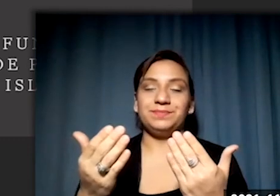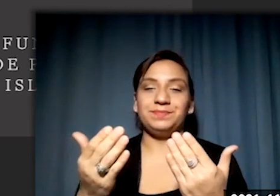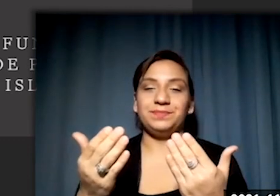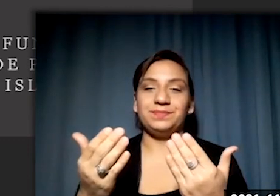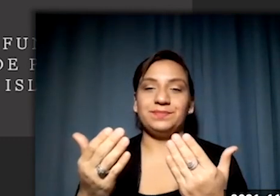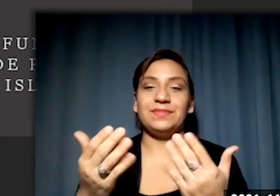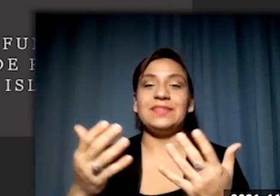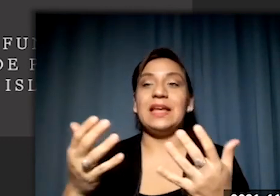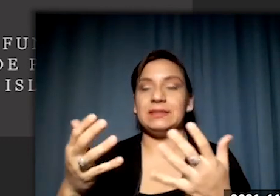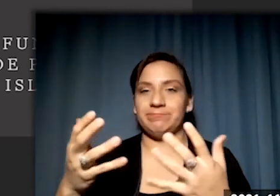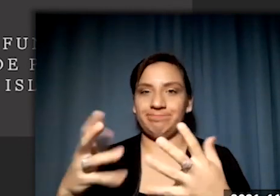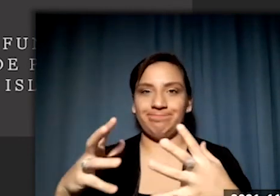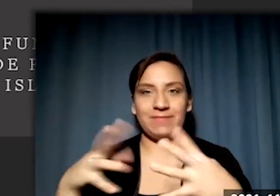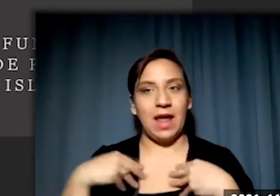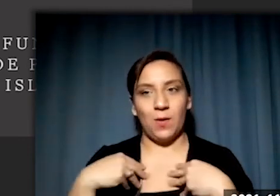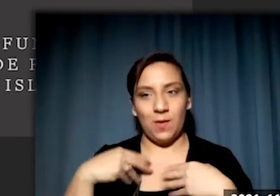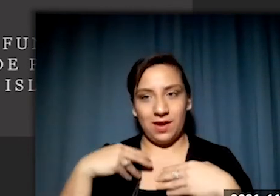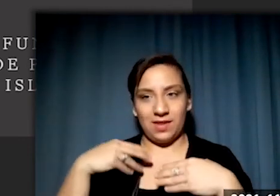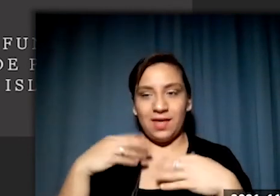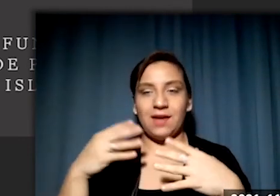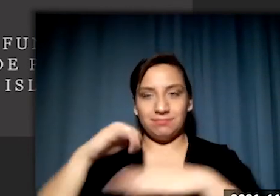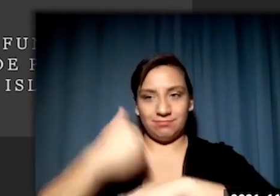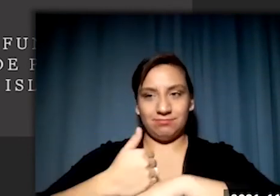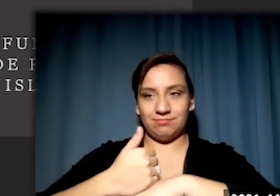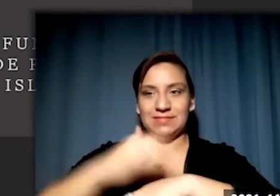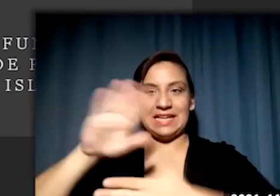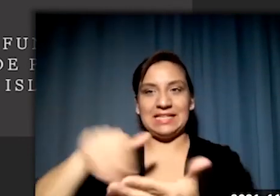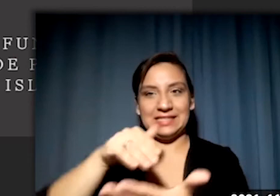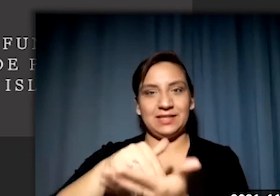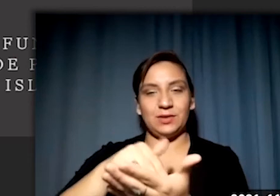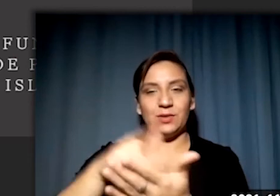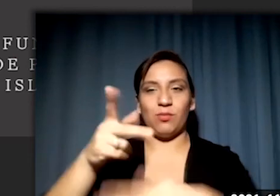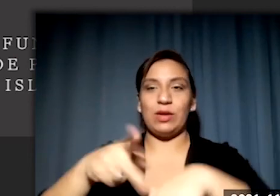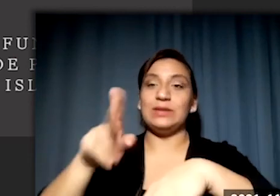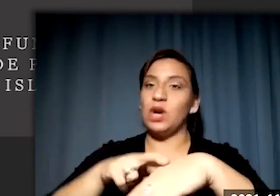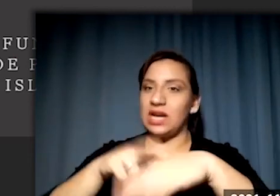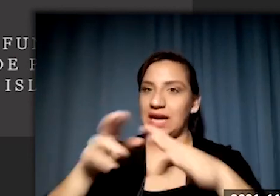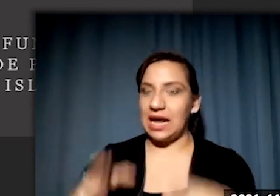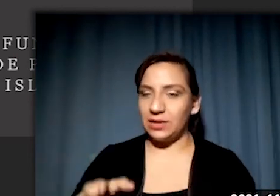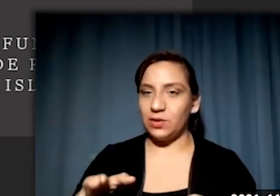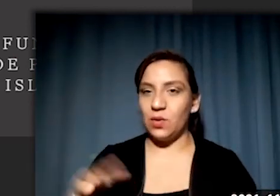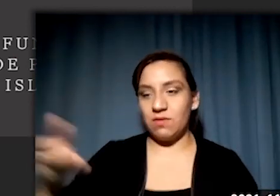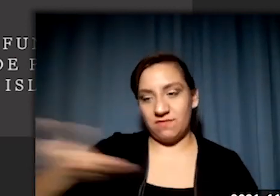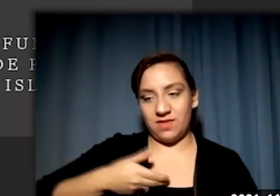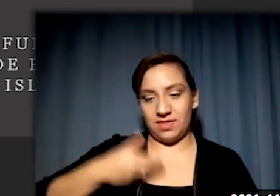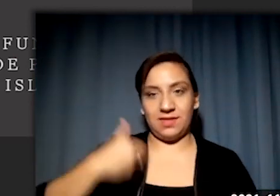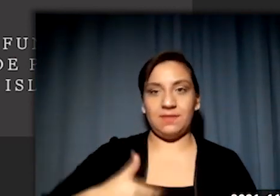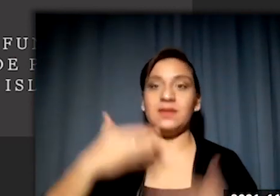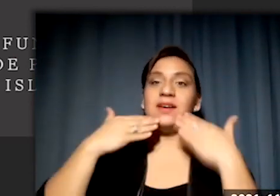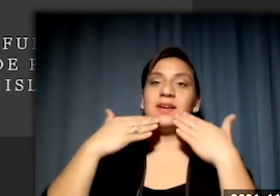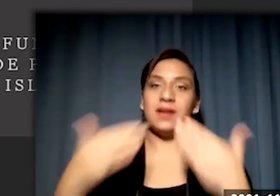acogida del Centro de Estudios Puertorriqueños a este conjunto de